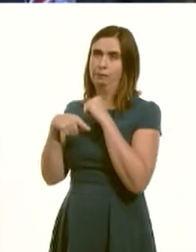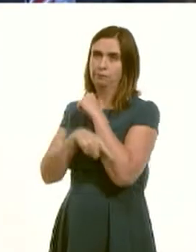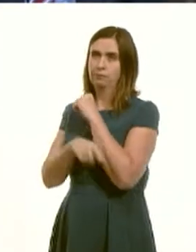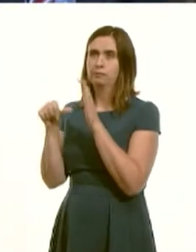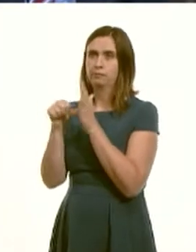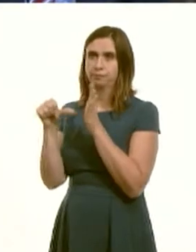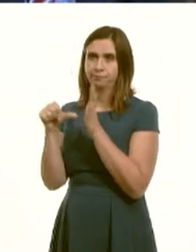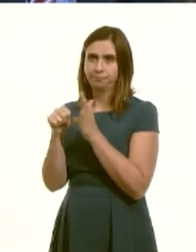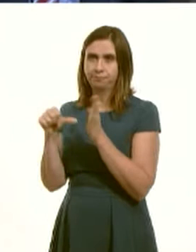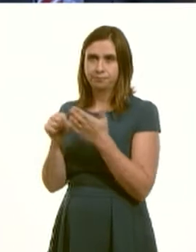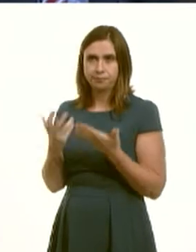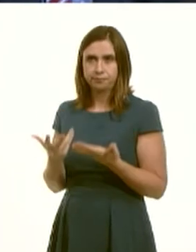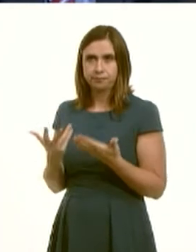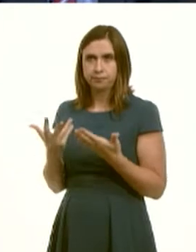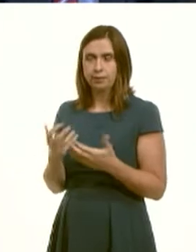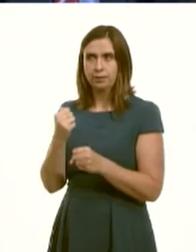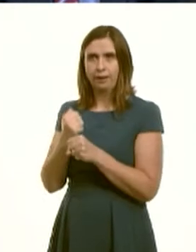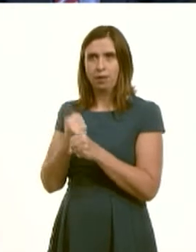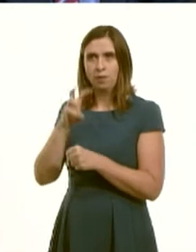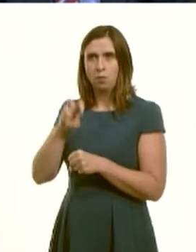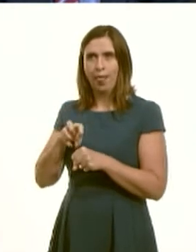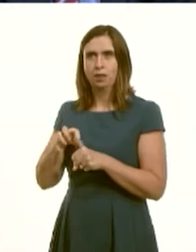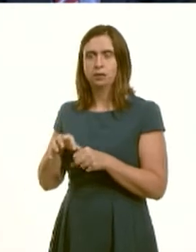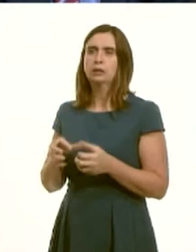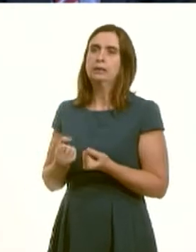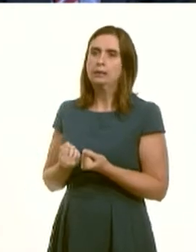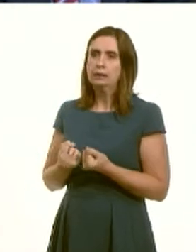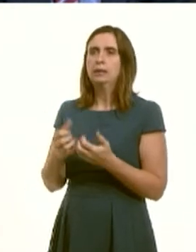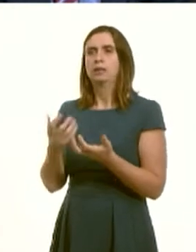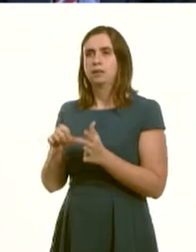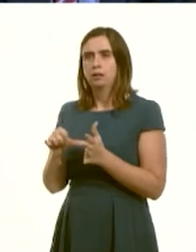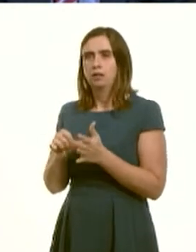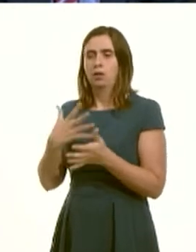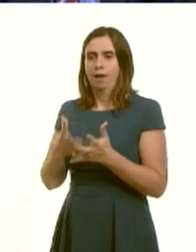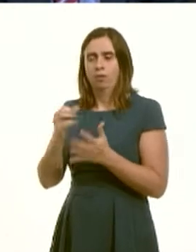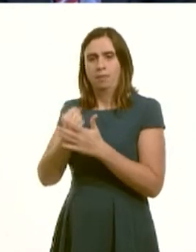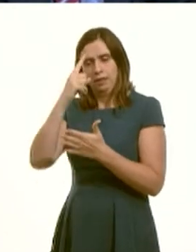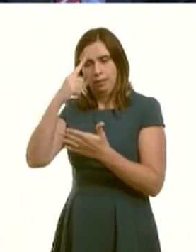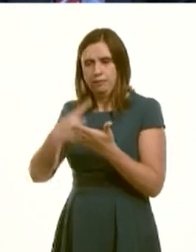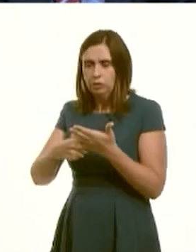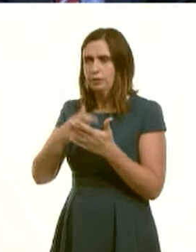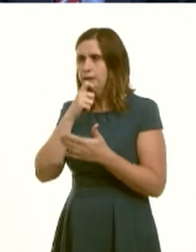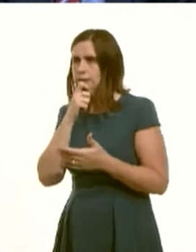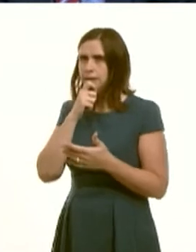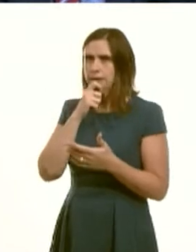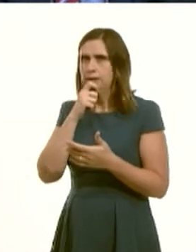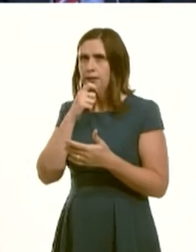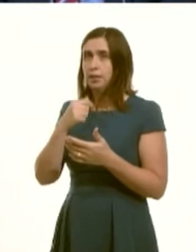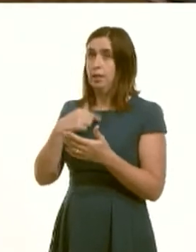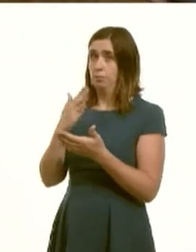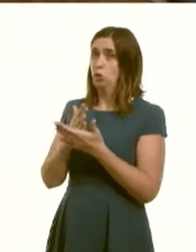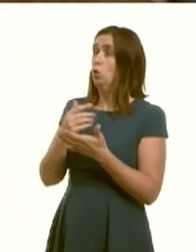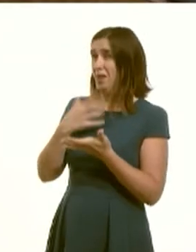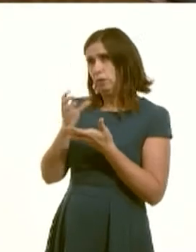for the government here in Wales, and we've had to take difficult decisions in order to provide the extra money for health, which I'm sure he will